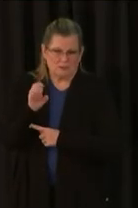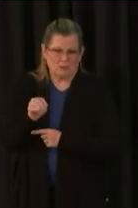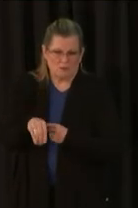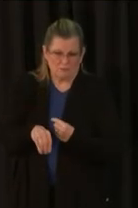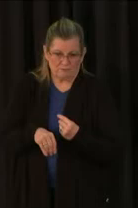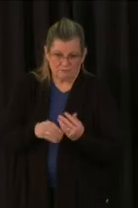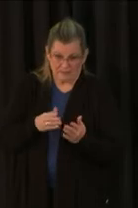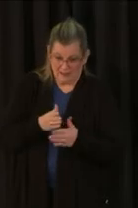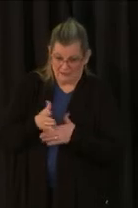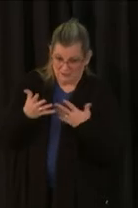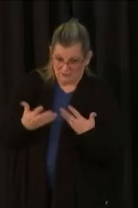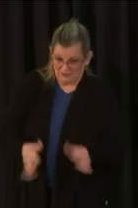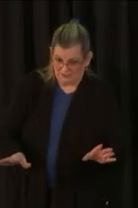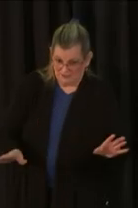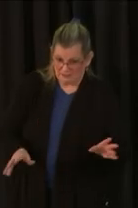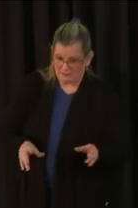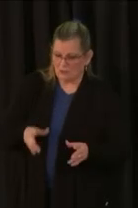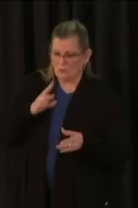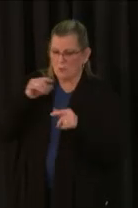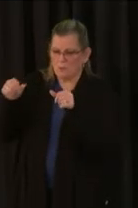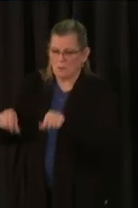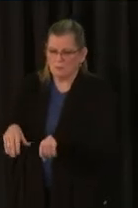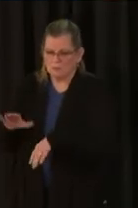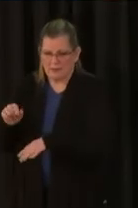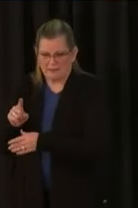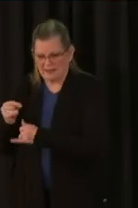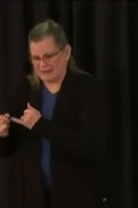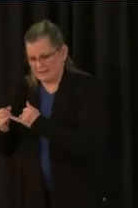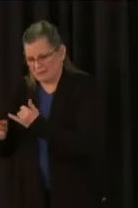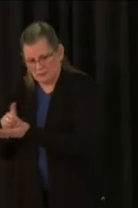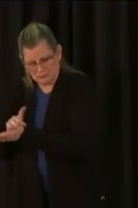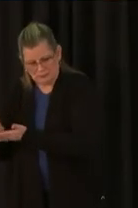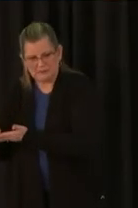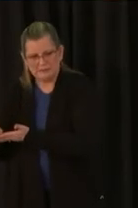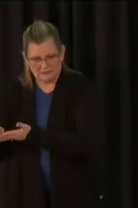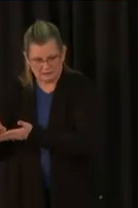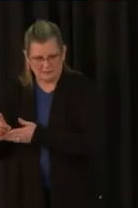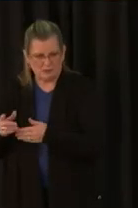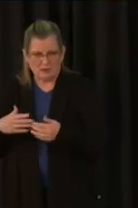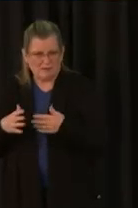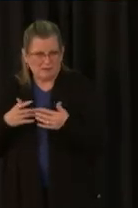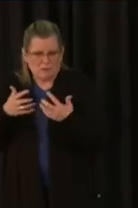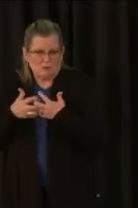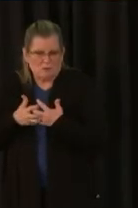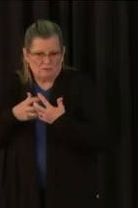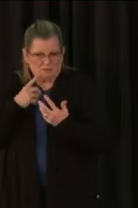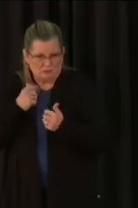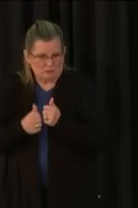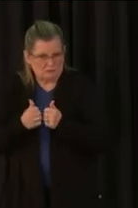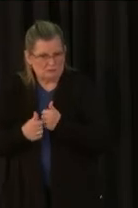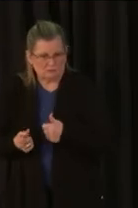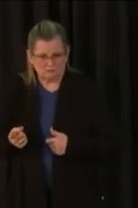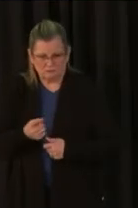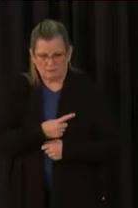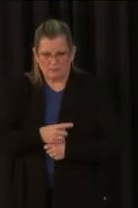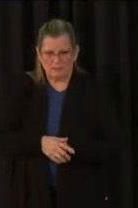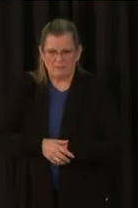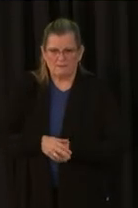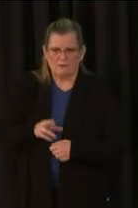sessions by the end of the week in the event that you were not able to make any of the info sessions. Great.